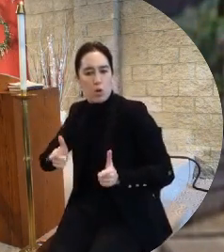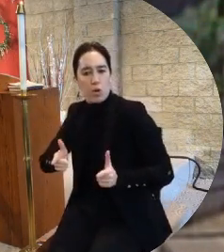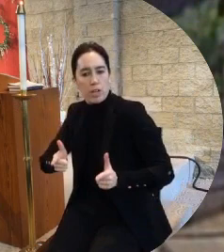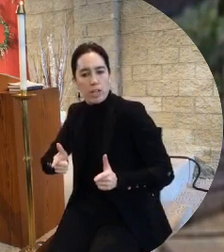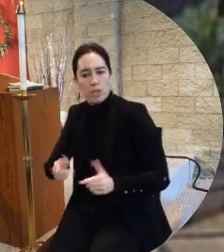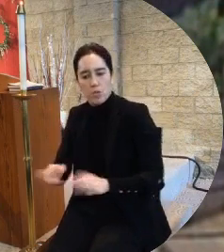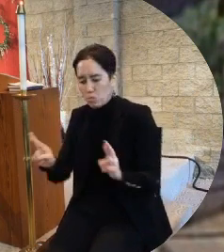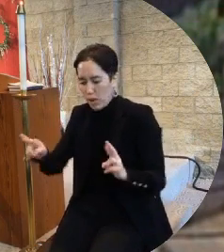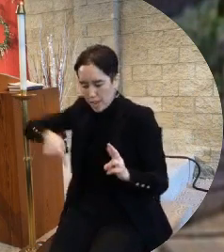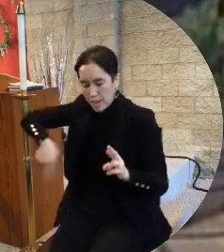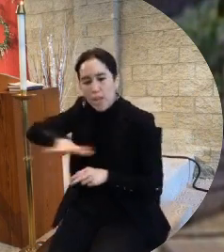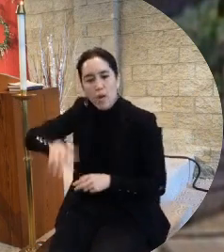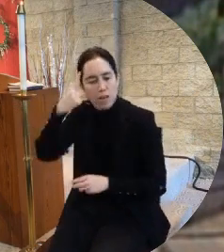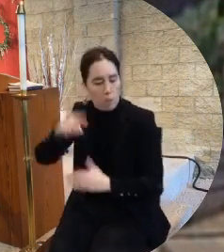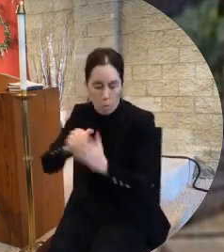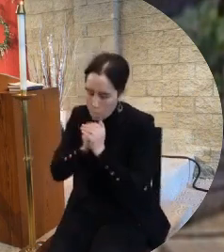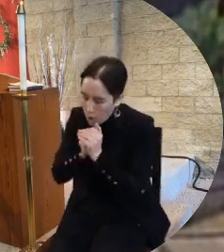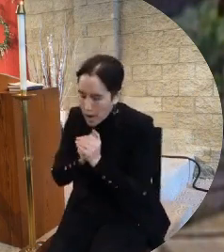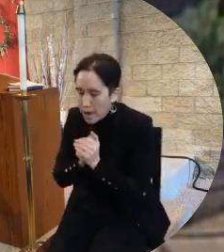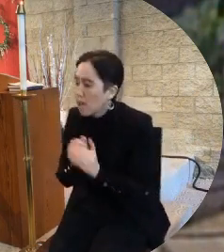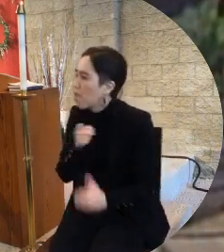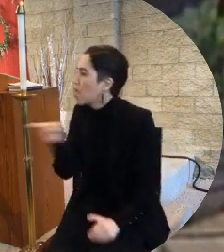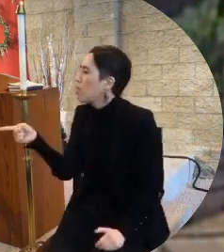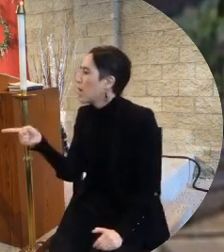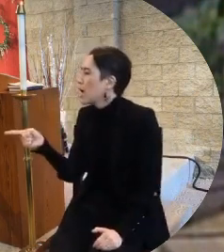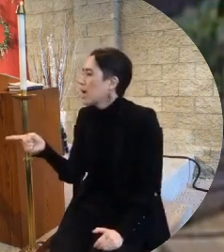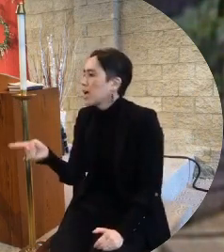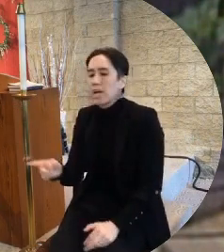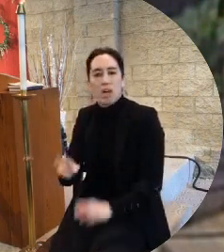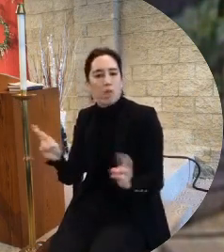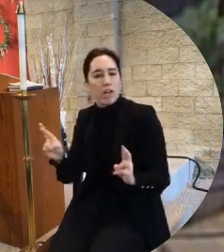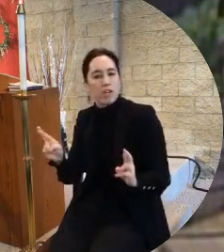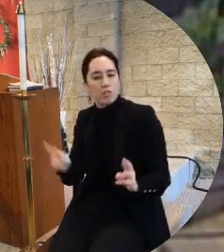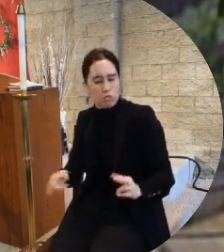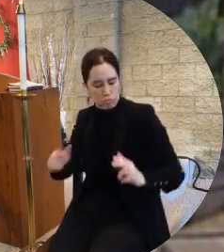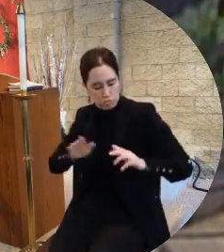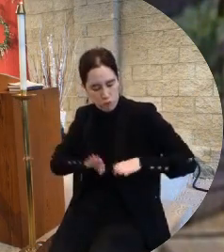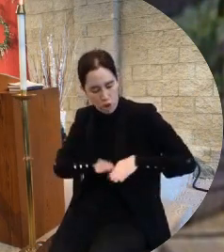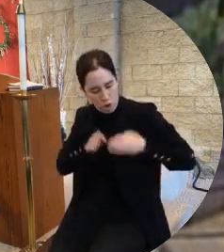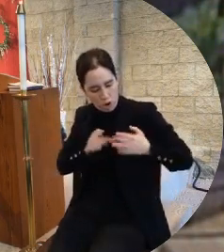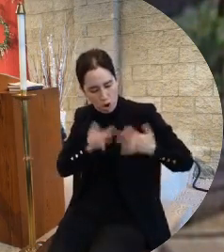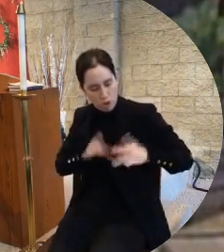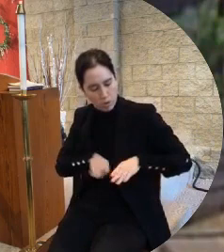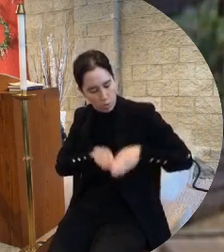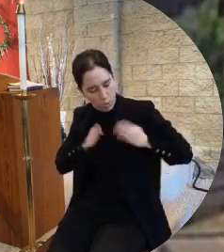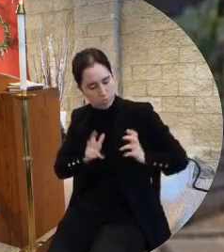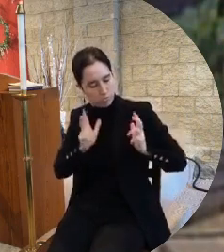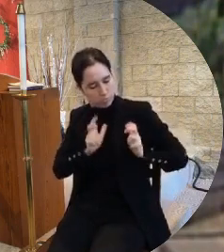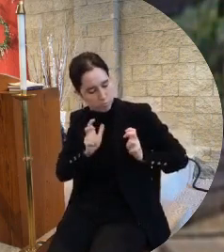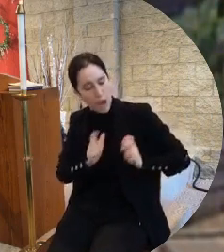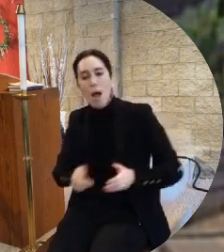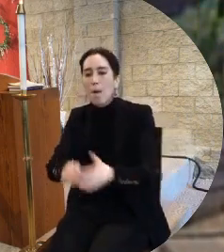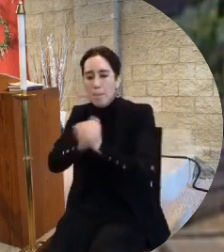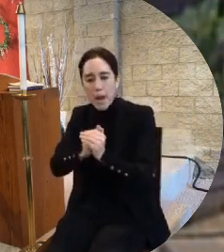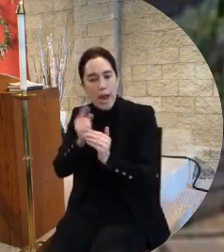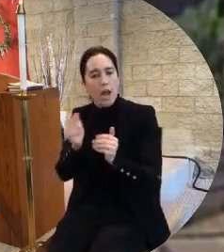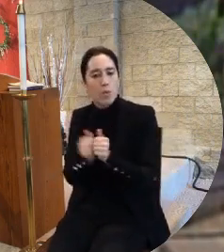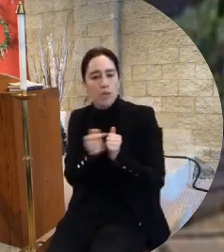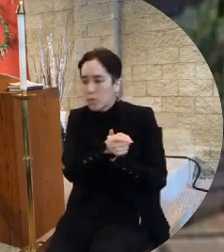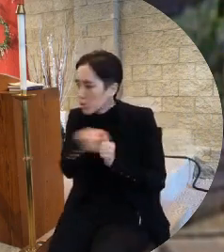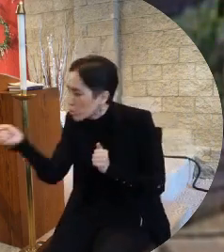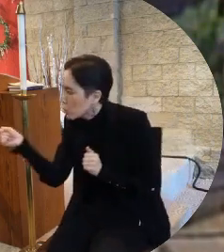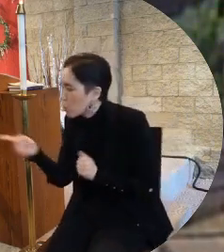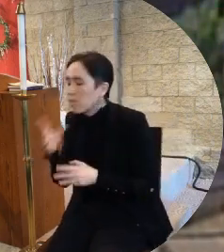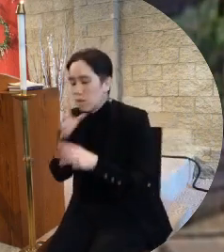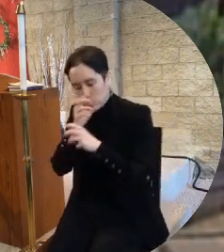sacred space with you, to listen with the ears of their heart, to pray aloud with you, and then to hold what they have heard in the strictest of confidence. So today,